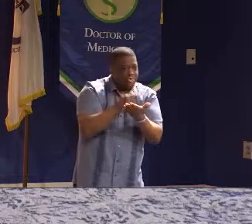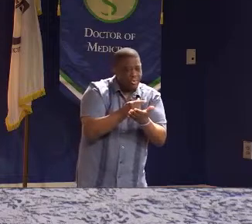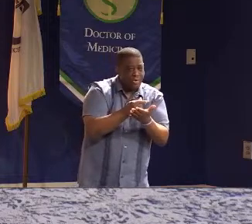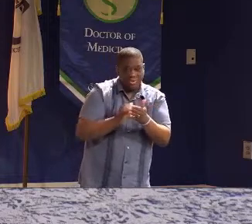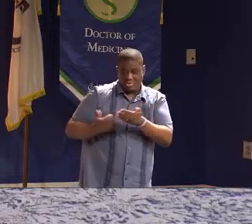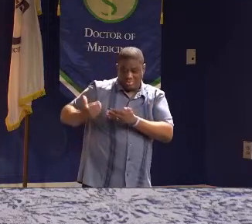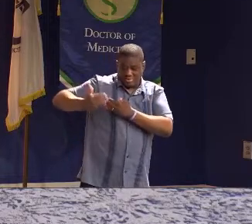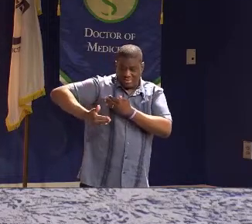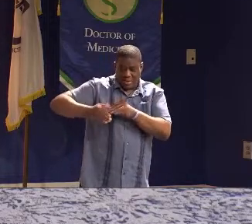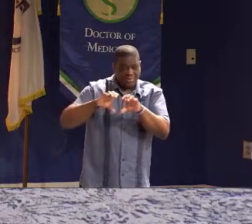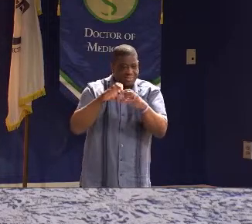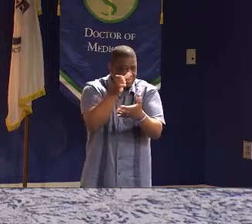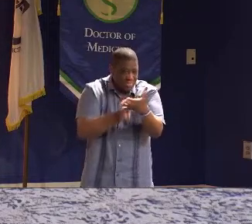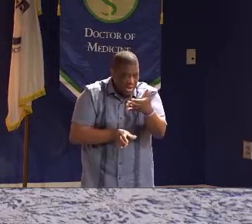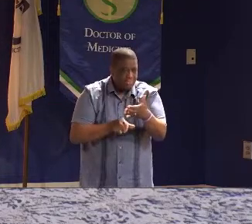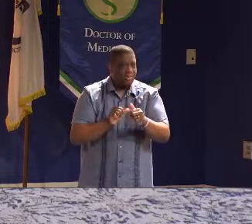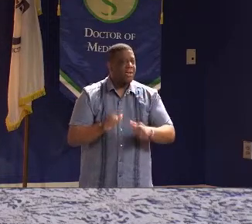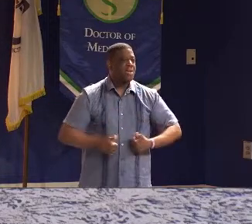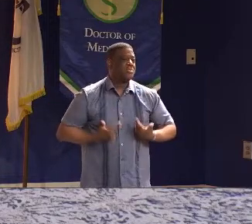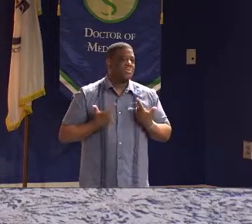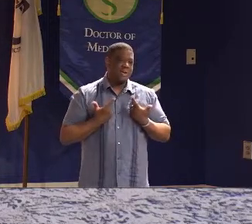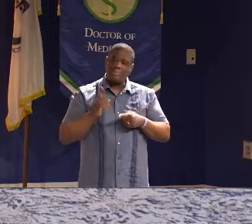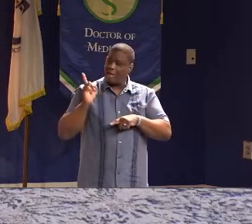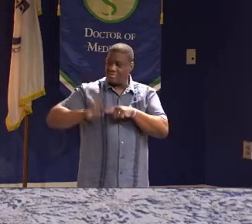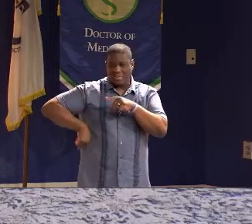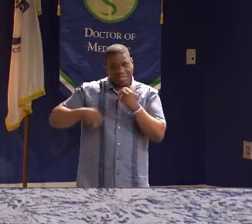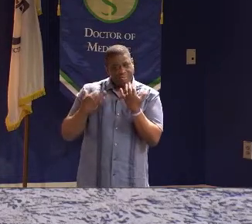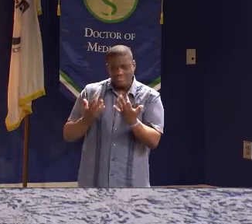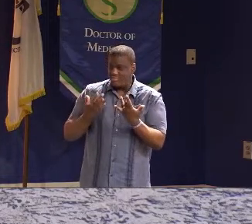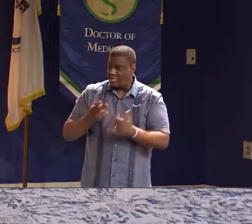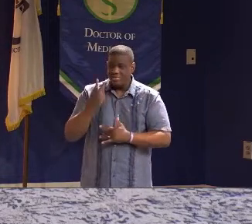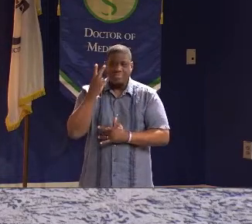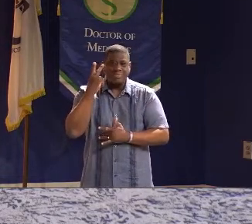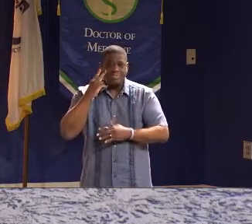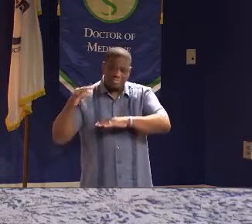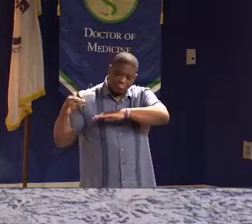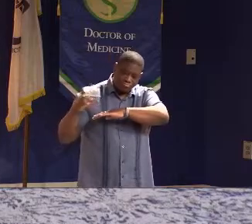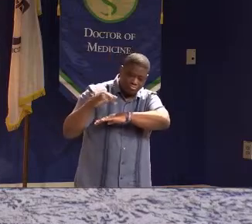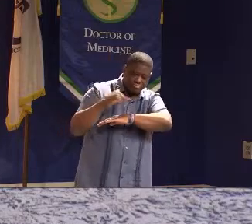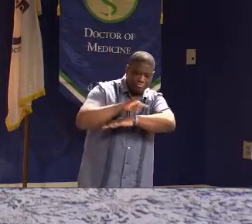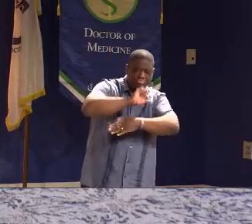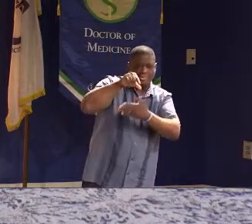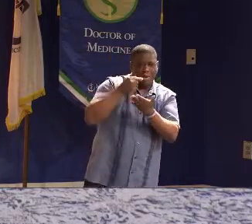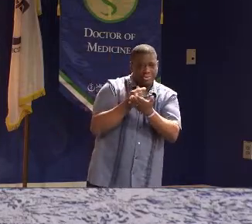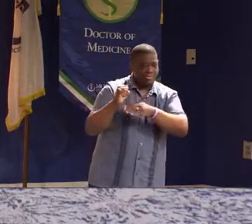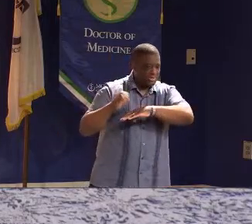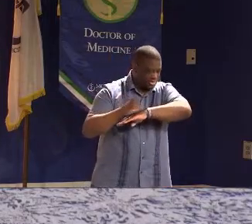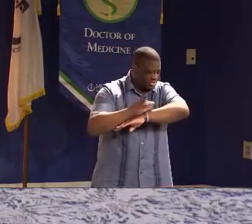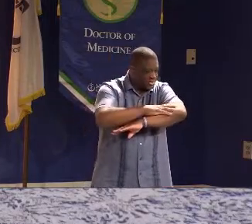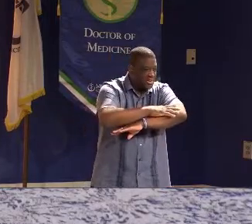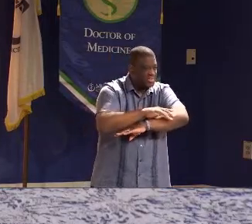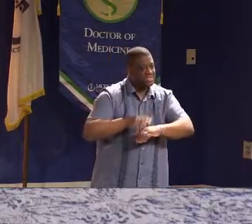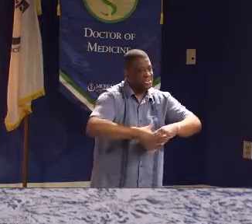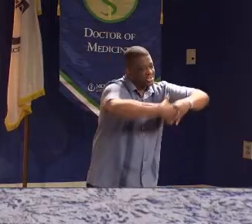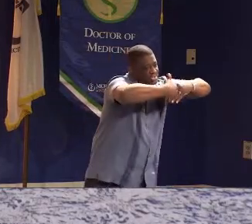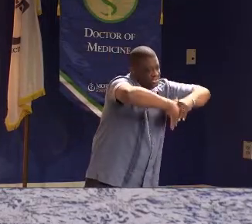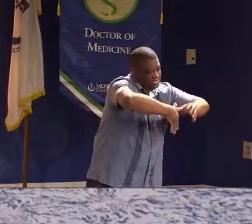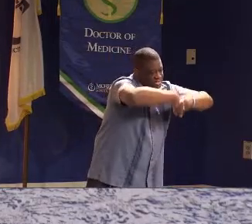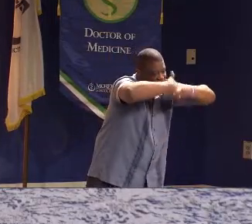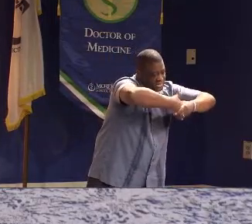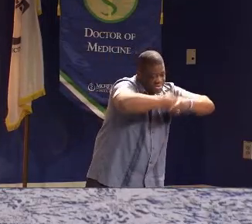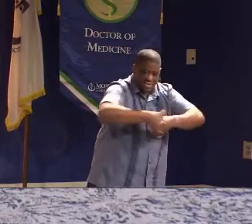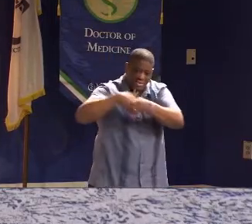of your lives. And I can't wait to see you across the graduation stage, shaking your hand, taking a picture, and